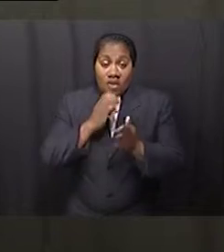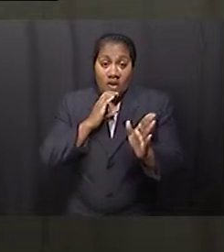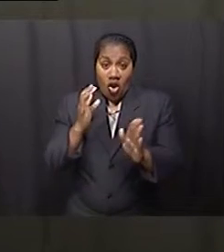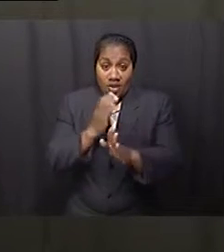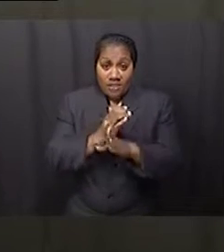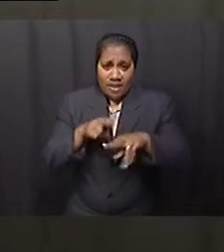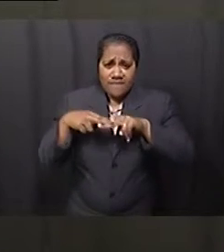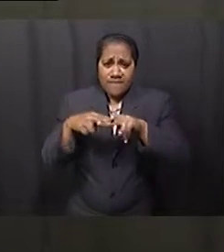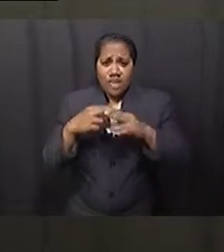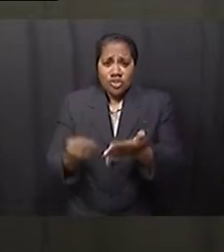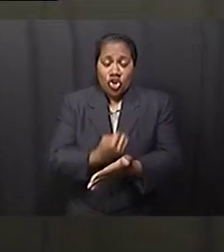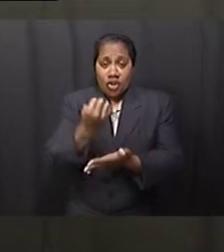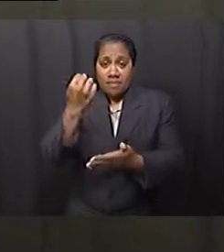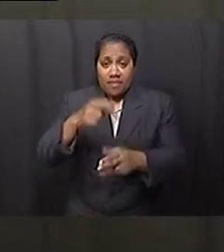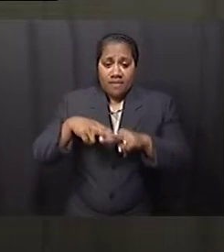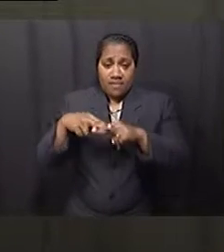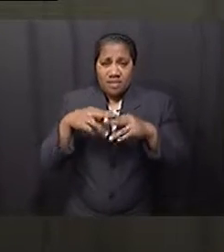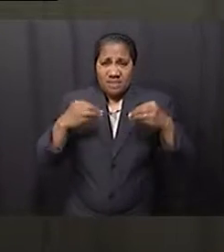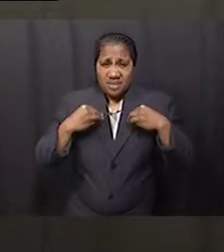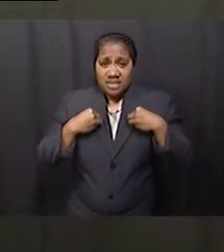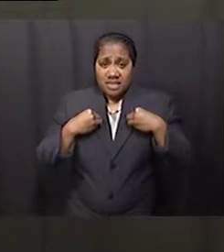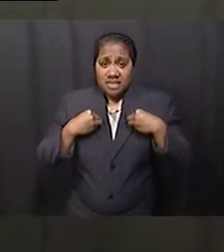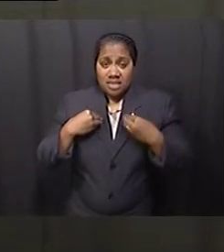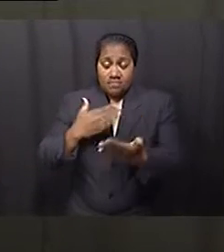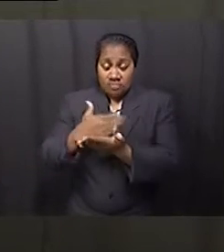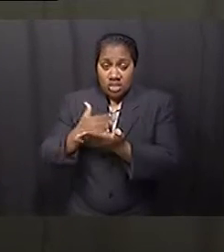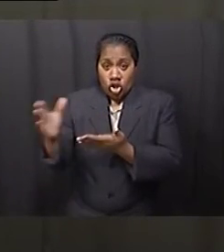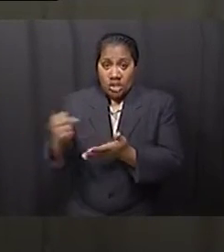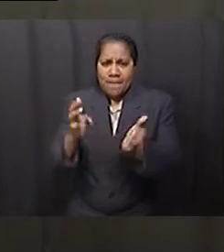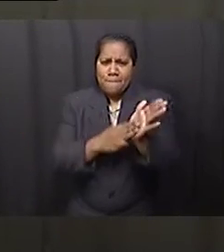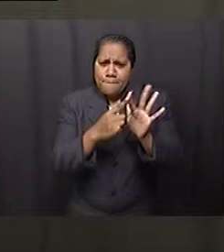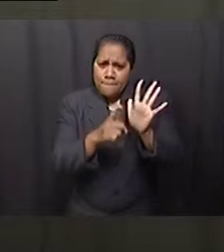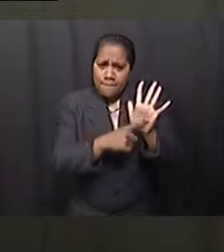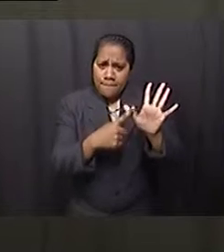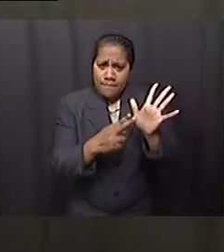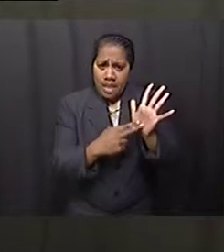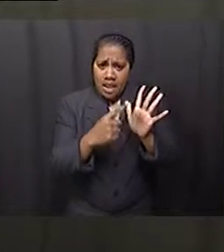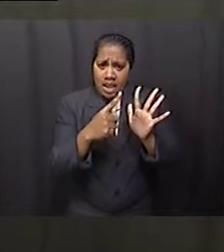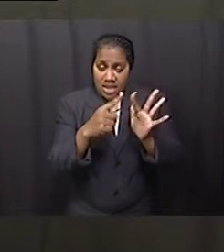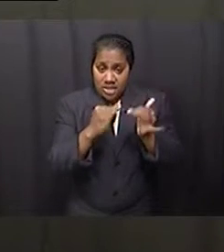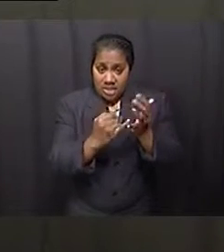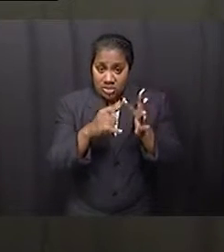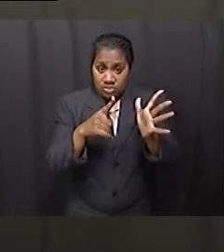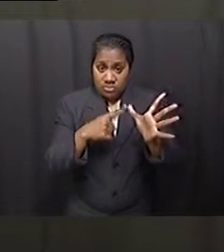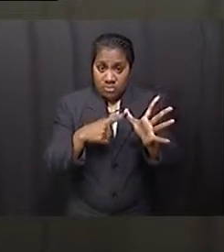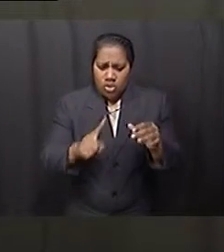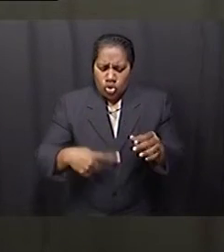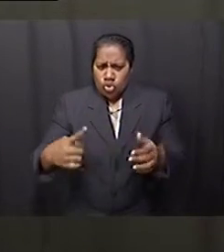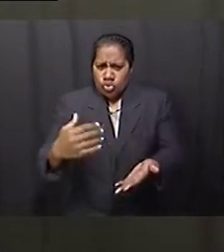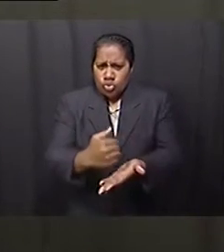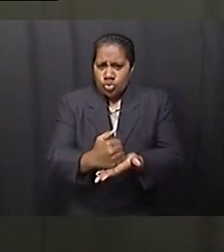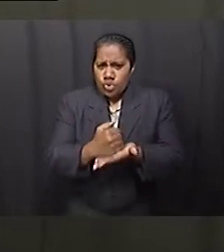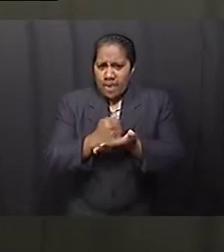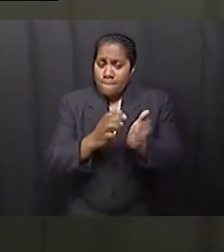Investor confidence in Fiji's economy by business stakeholders in the Melanesian region continues to gain momentum after the